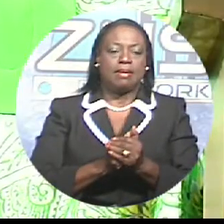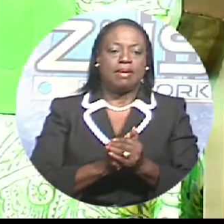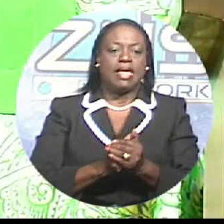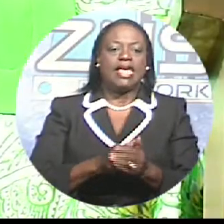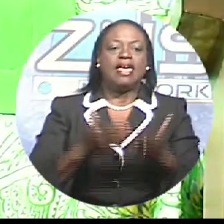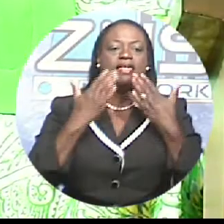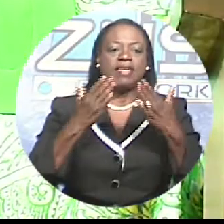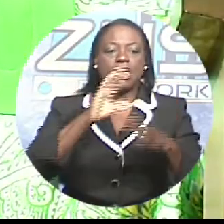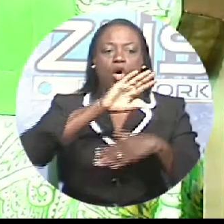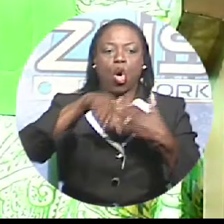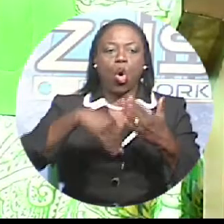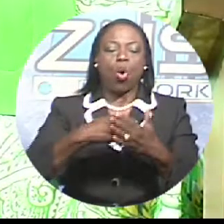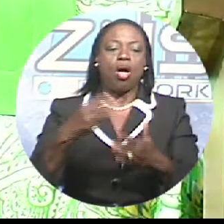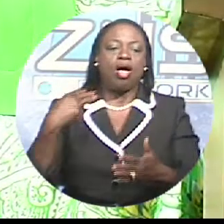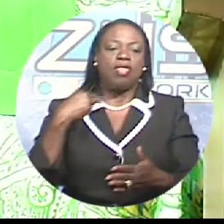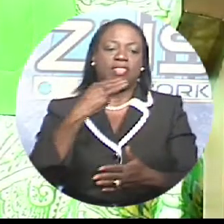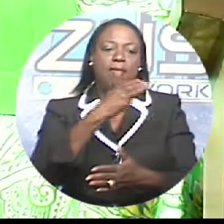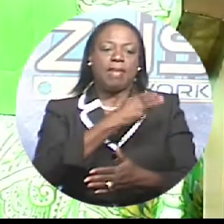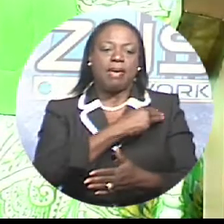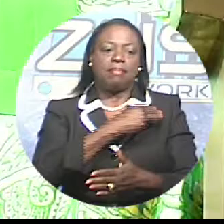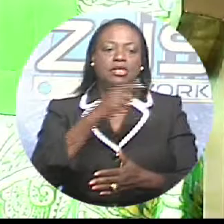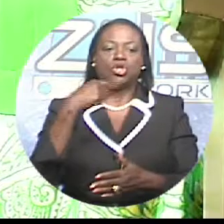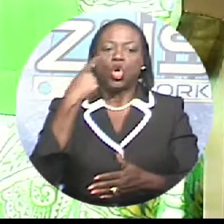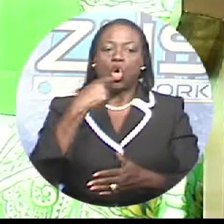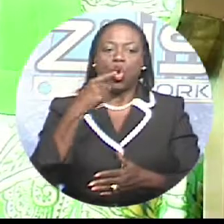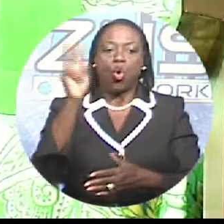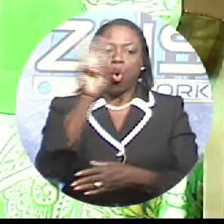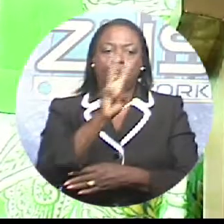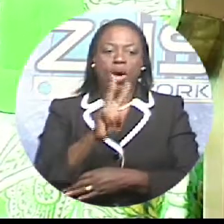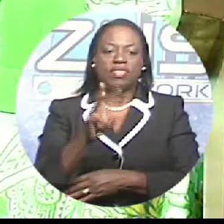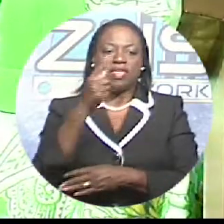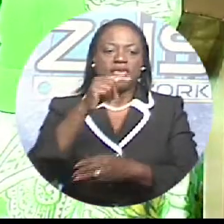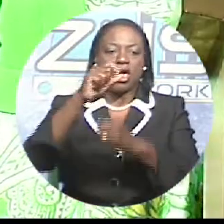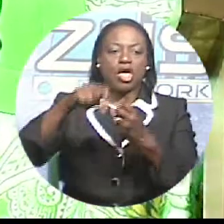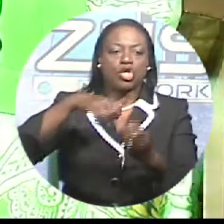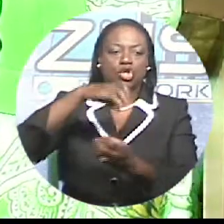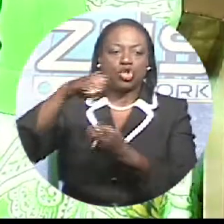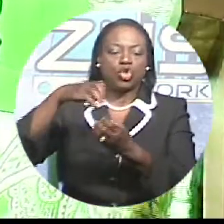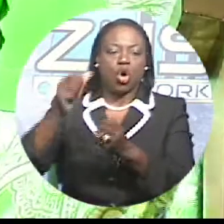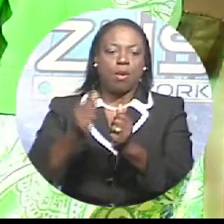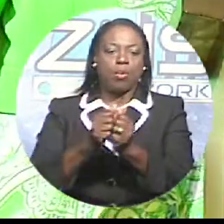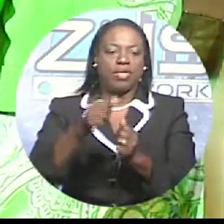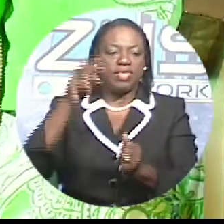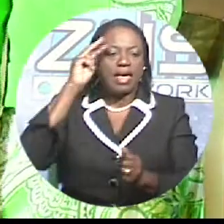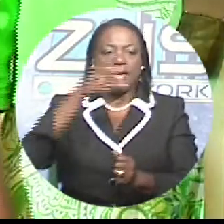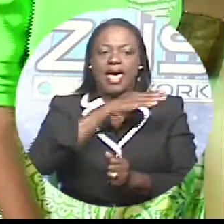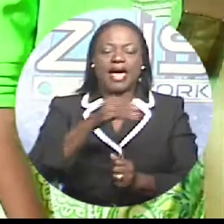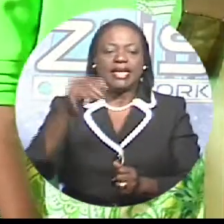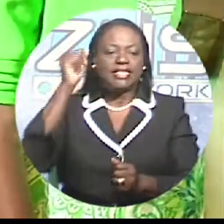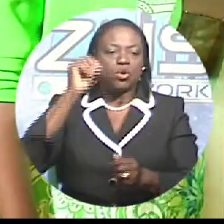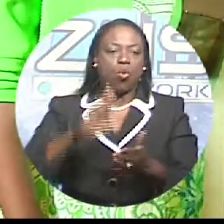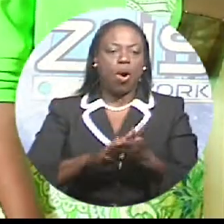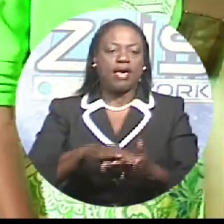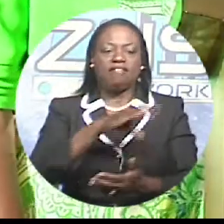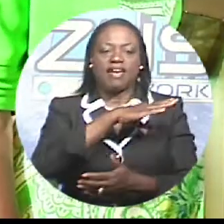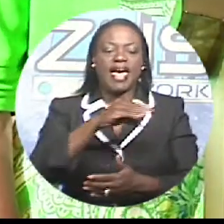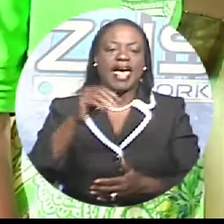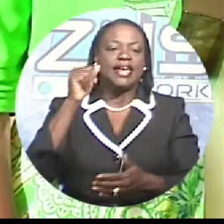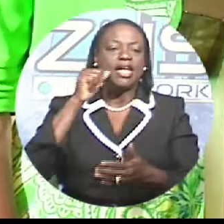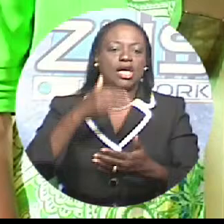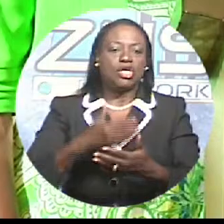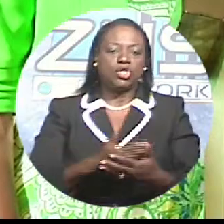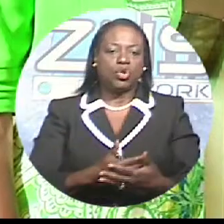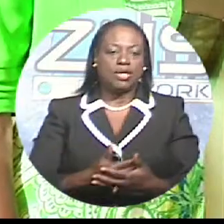storm with him, even becoming emotional as he thanked his wife and 2 daughters who stood as pillars through the whole ordeal. And after 8 years